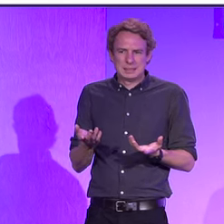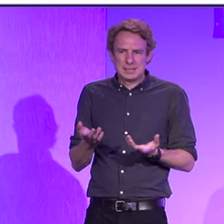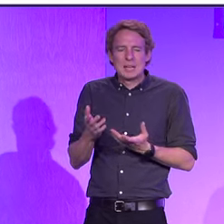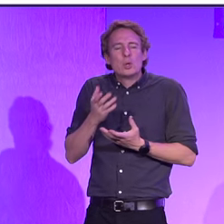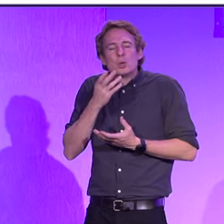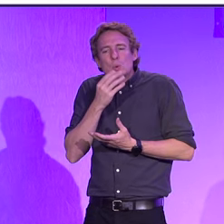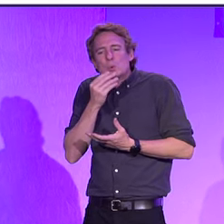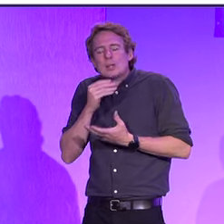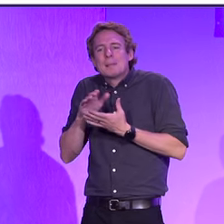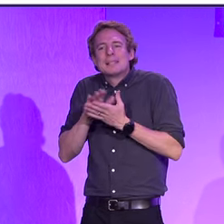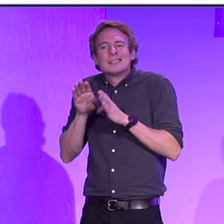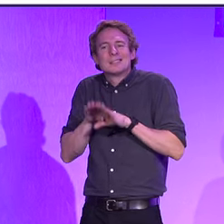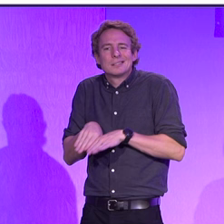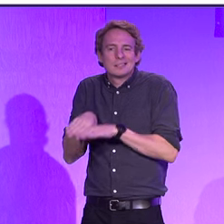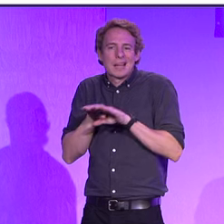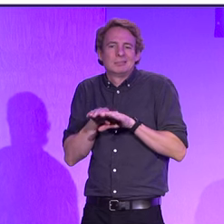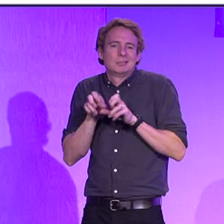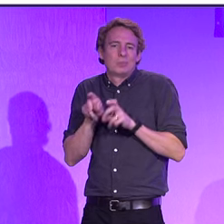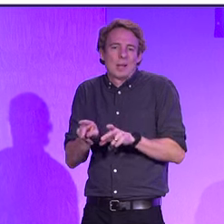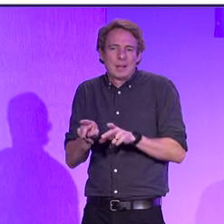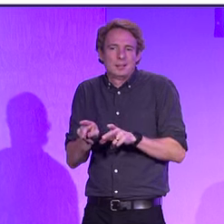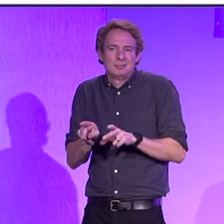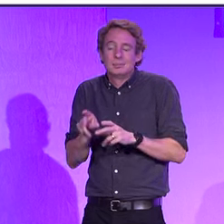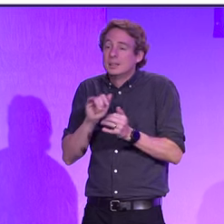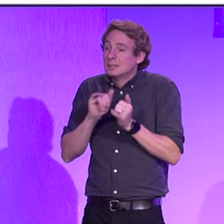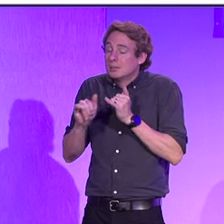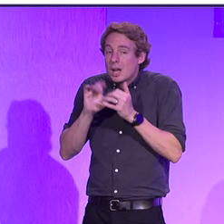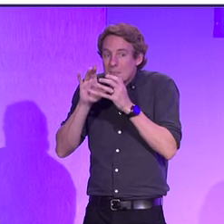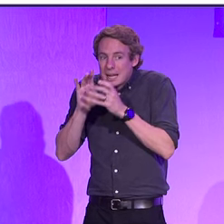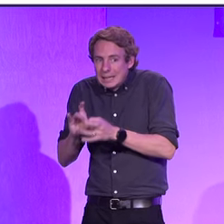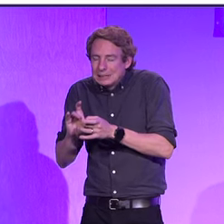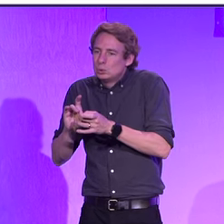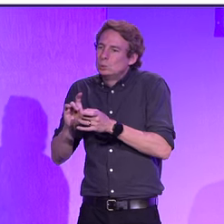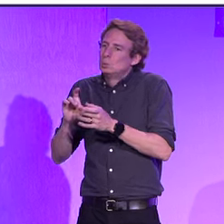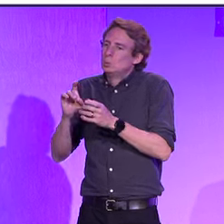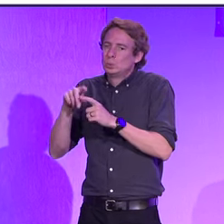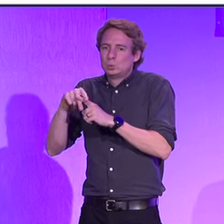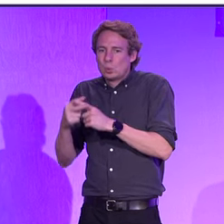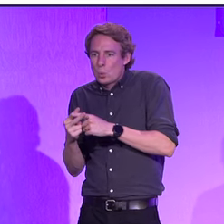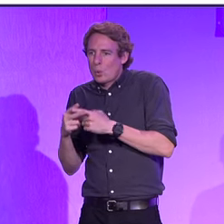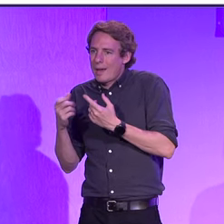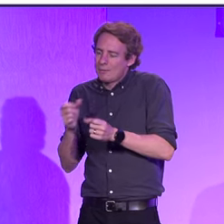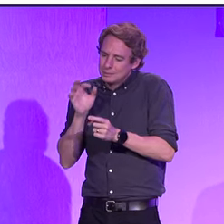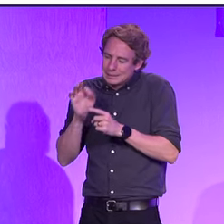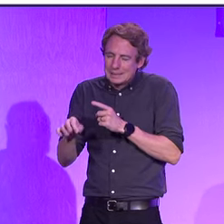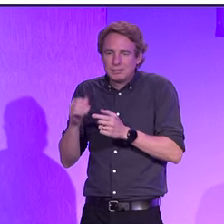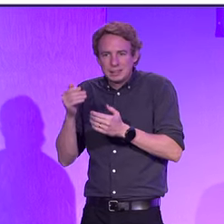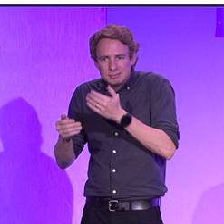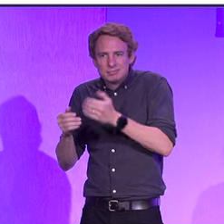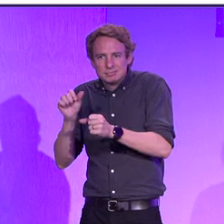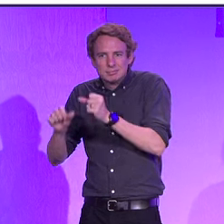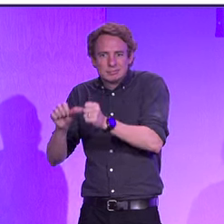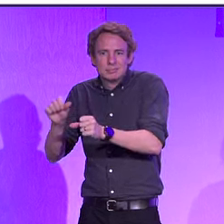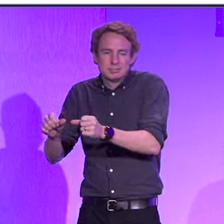of doing things. And sometimes it's shaped by the tools that we use. They have prescriptive documentation, and those are the